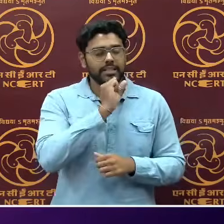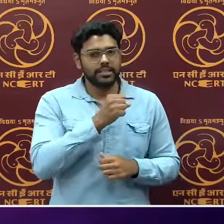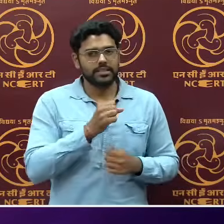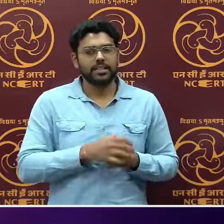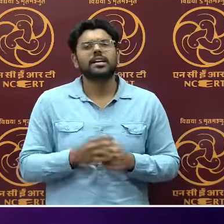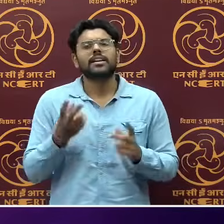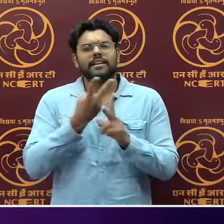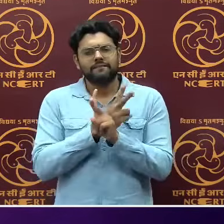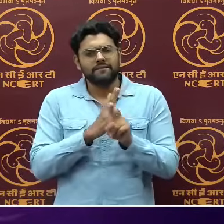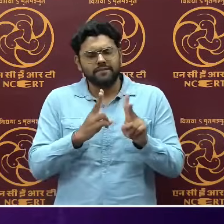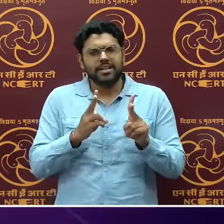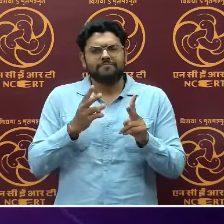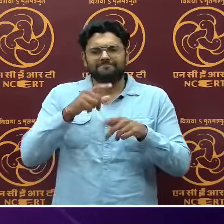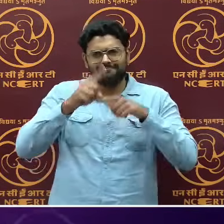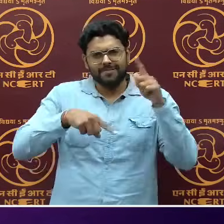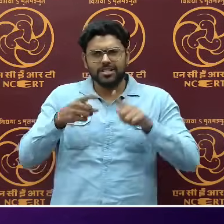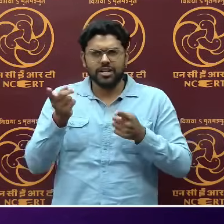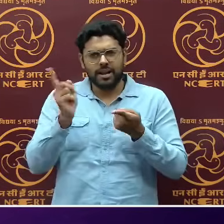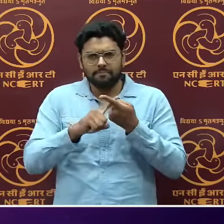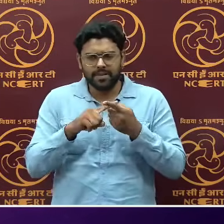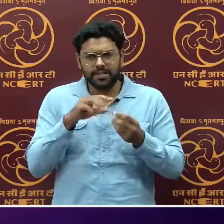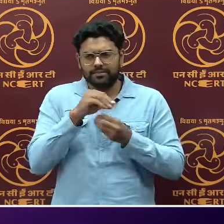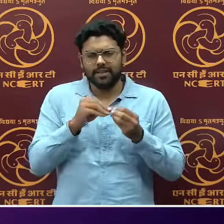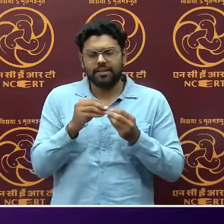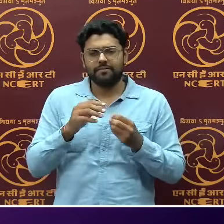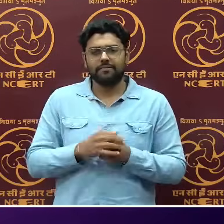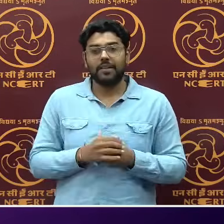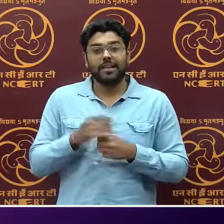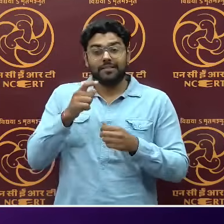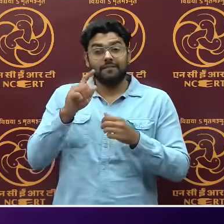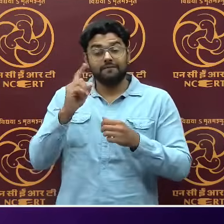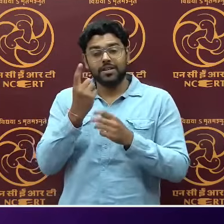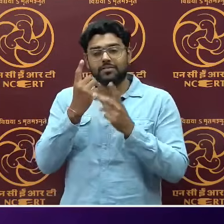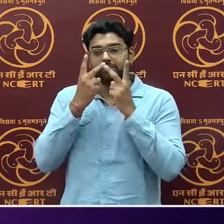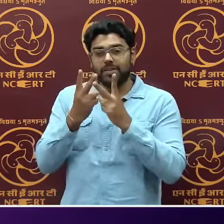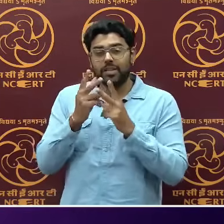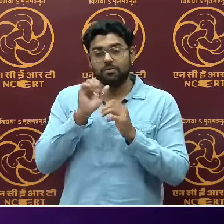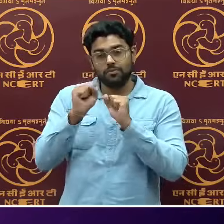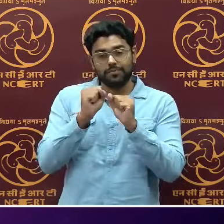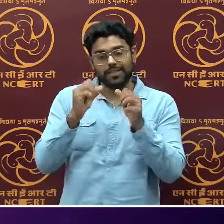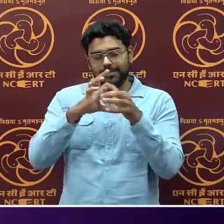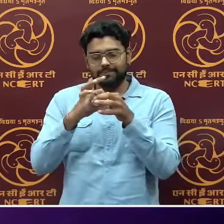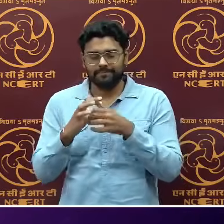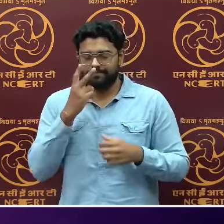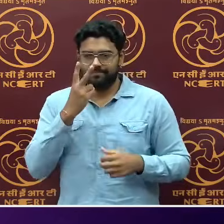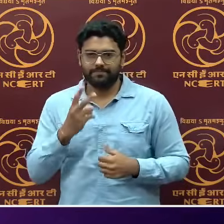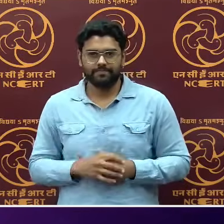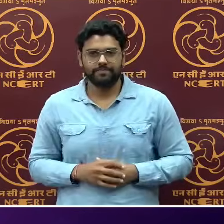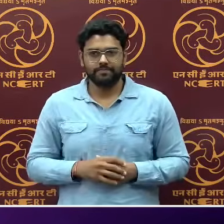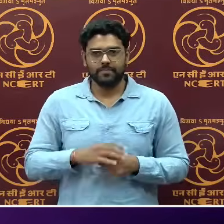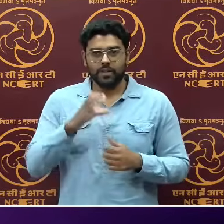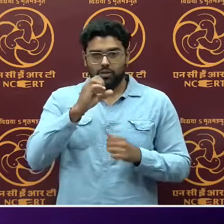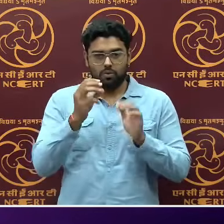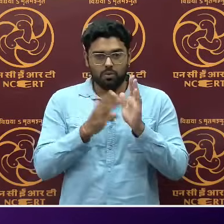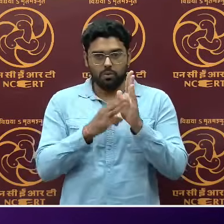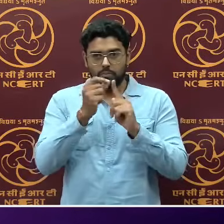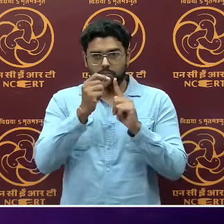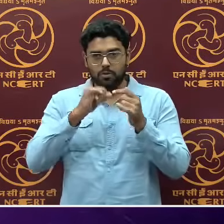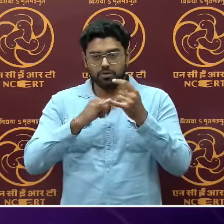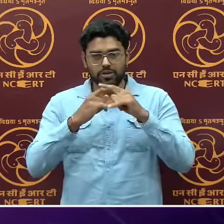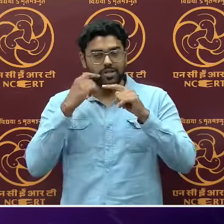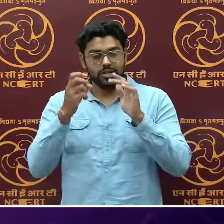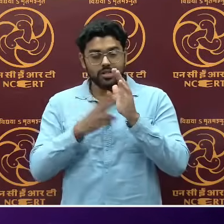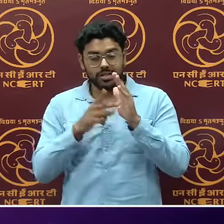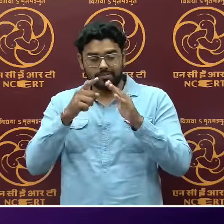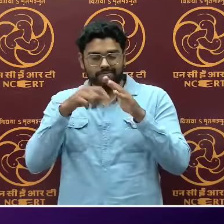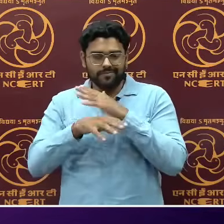are certain variation to it. First we'll see that based on their composition. So composition, we